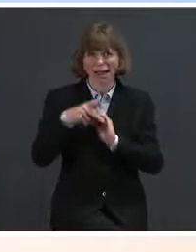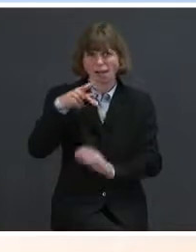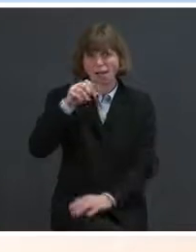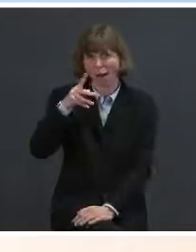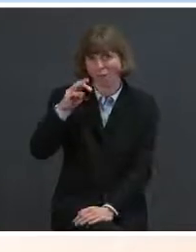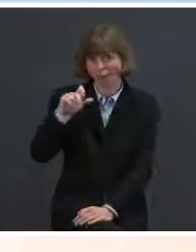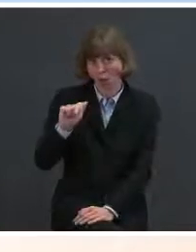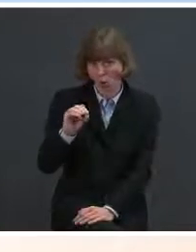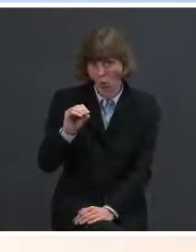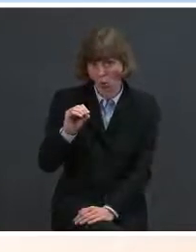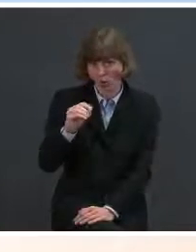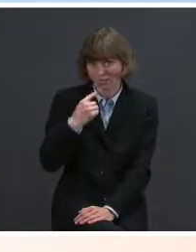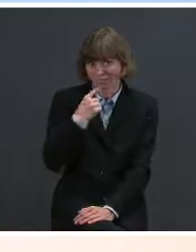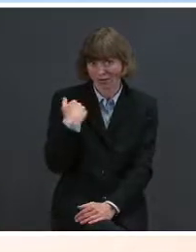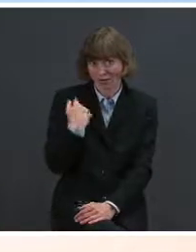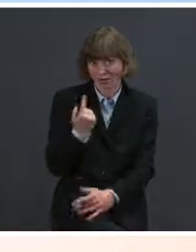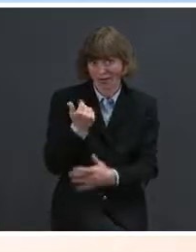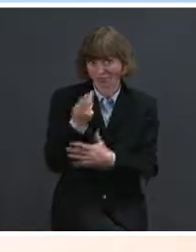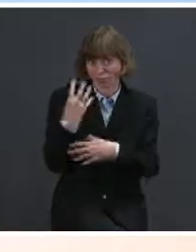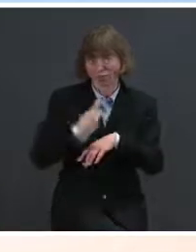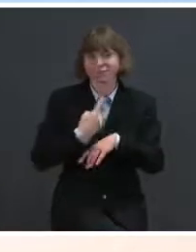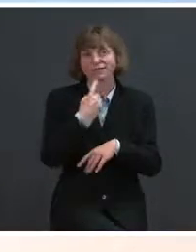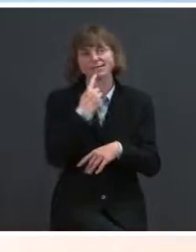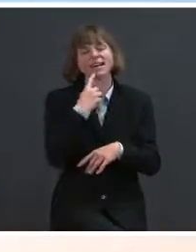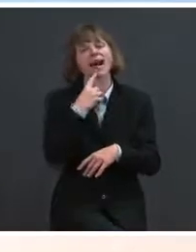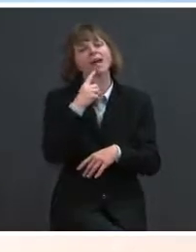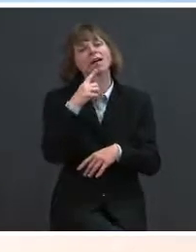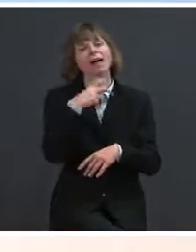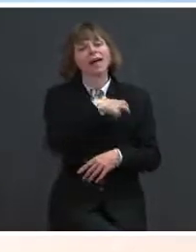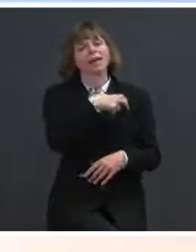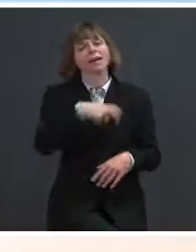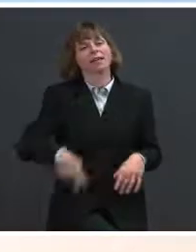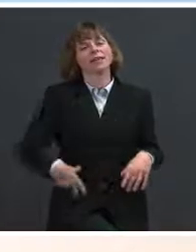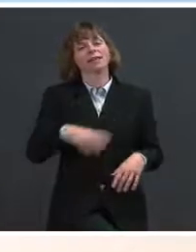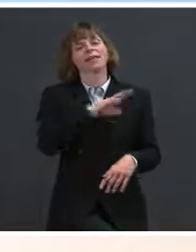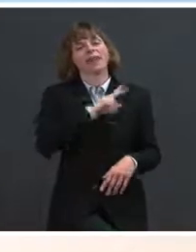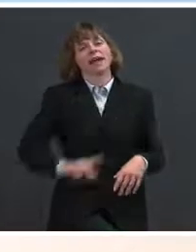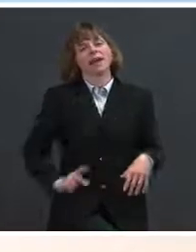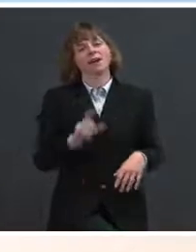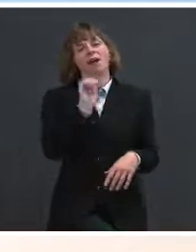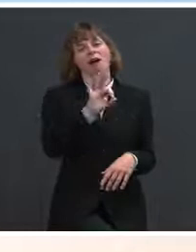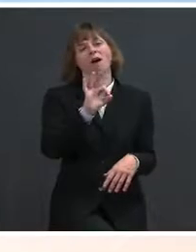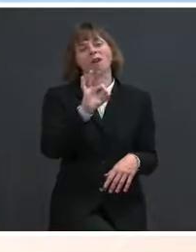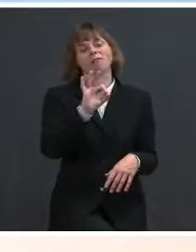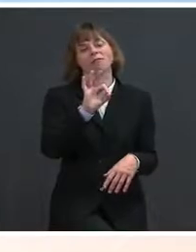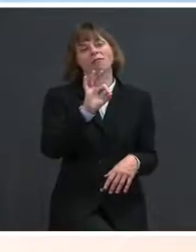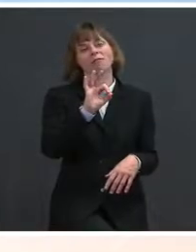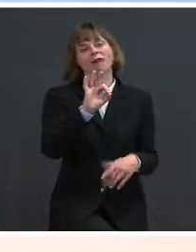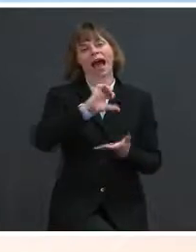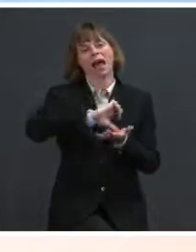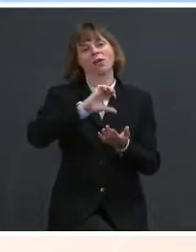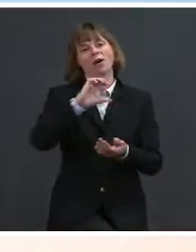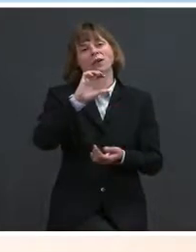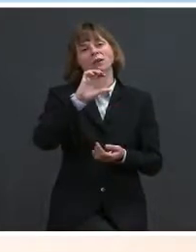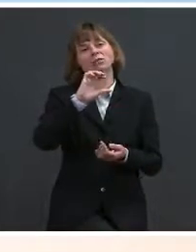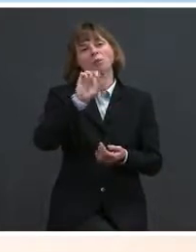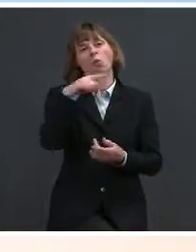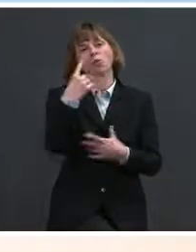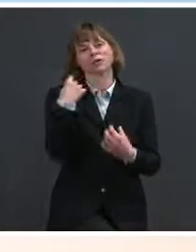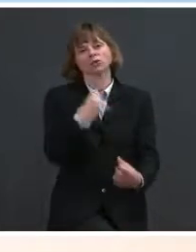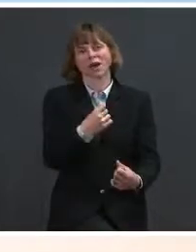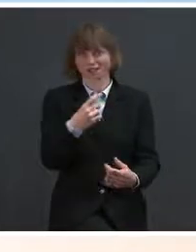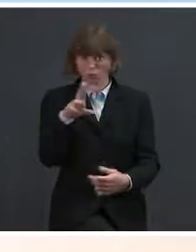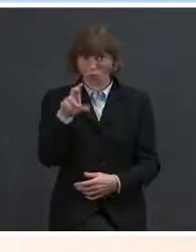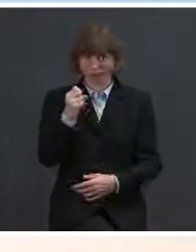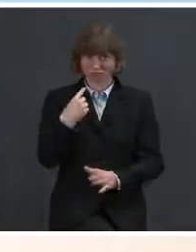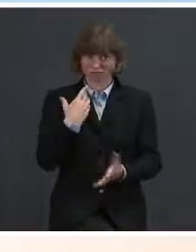Ayatollah recognizes only strength. Is the U.S. demonstrating weakness in terms of that relationship? So first